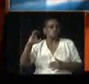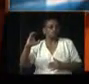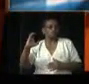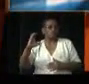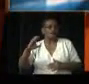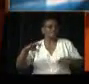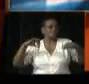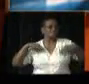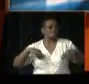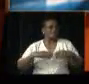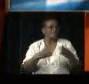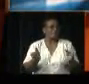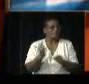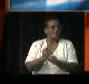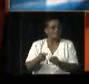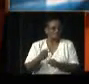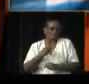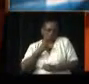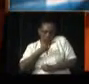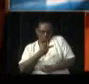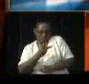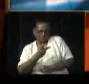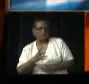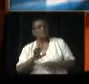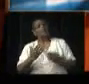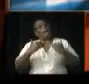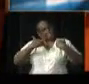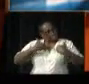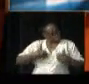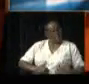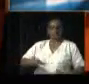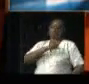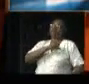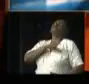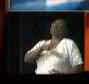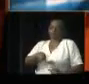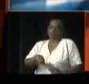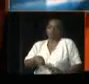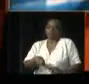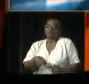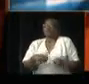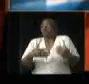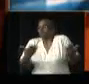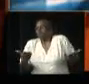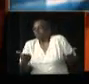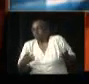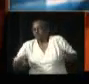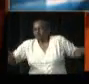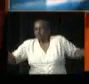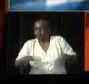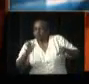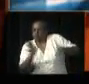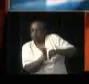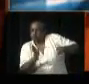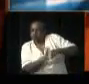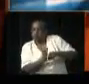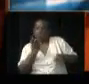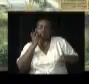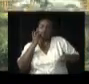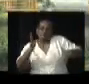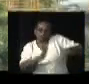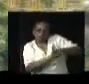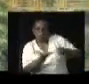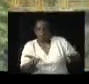advisor to the Ministry of Public Works, points out that man is the biggest culprit when it comes to the blockage of the drainage